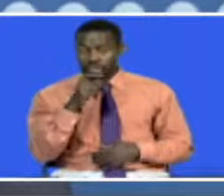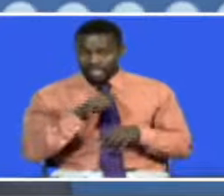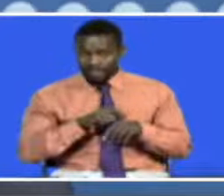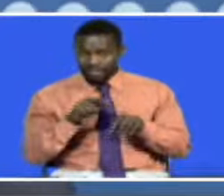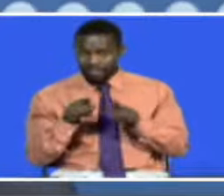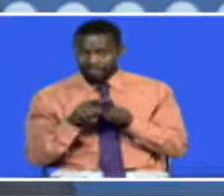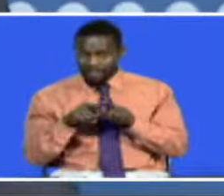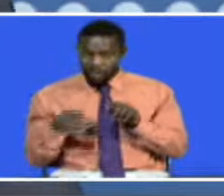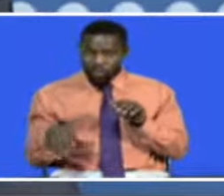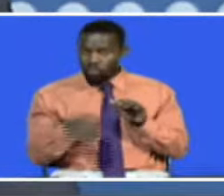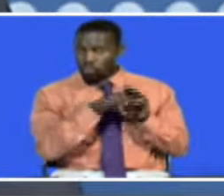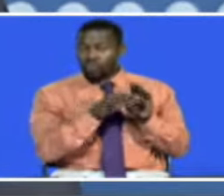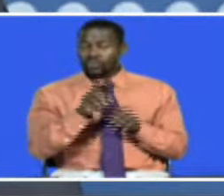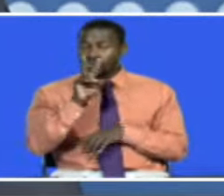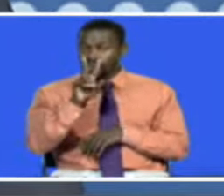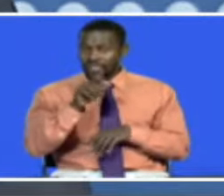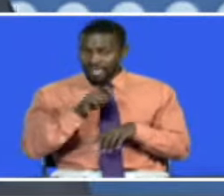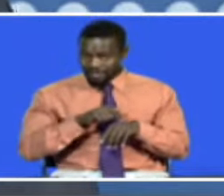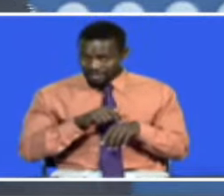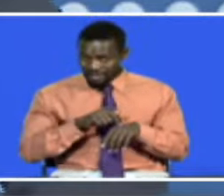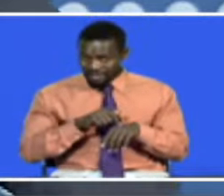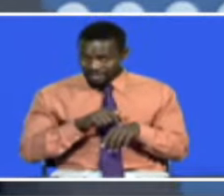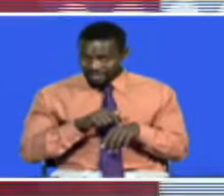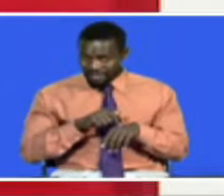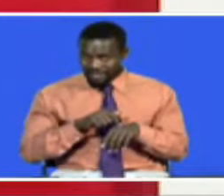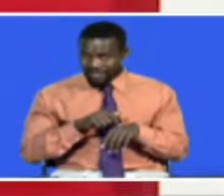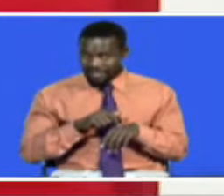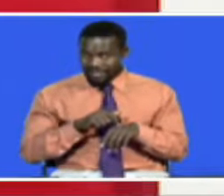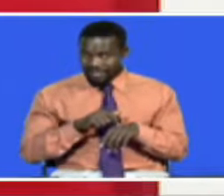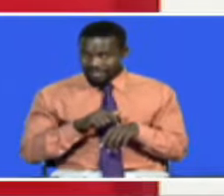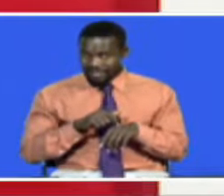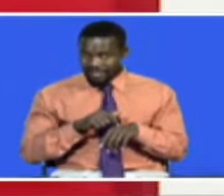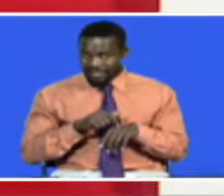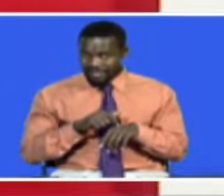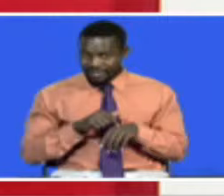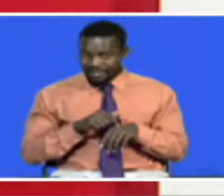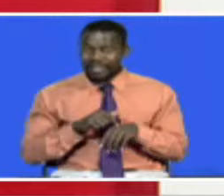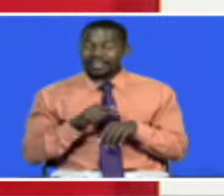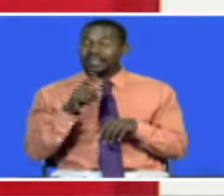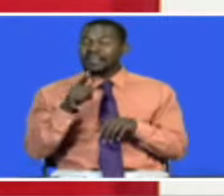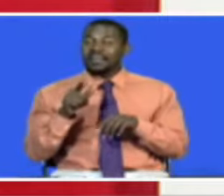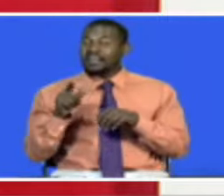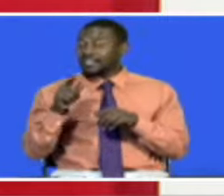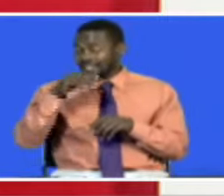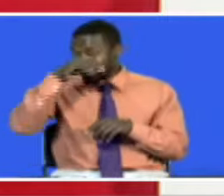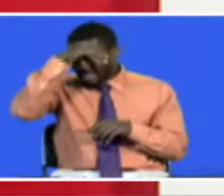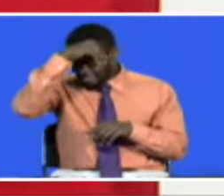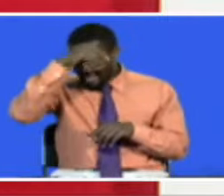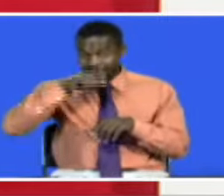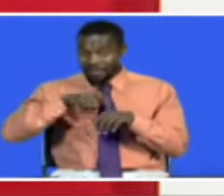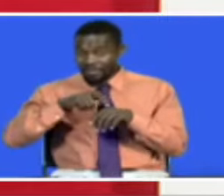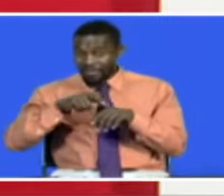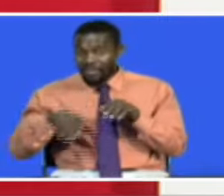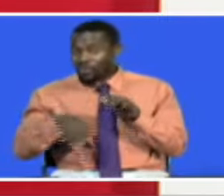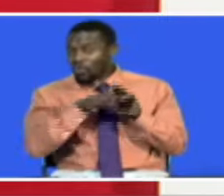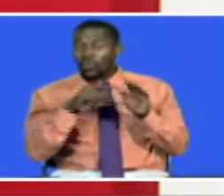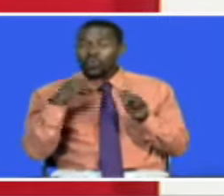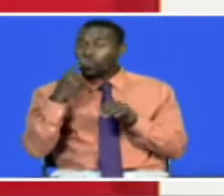twice. While in office? Yes. And once out of office? Yes. Mm-hmm. When he was impeached, what saved